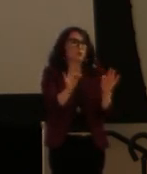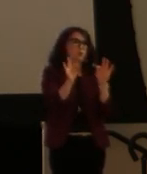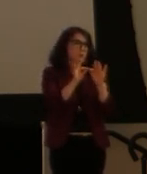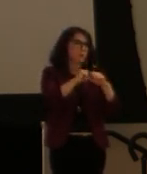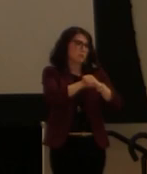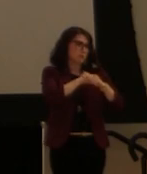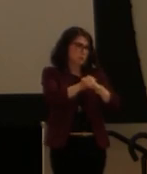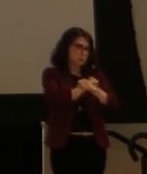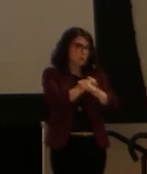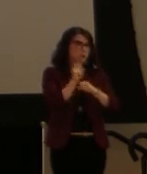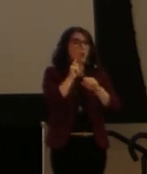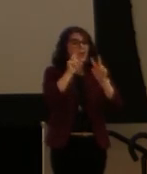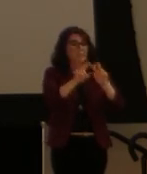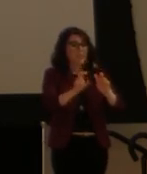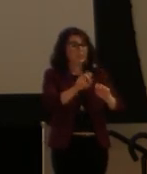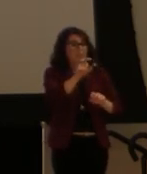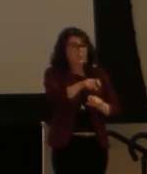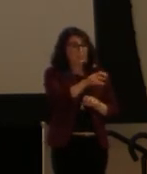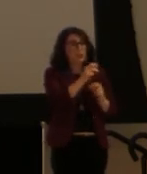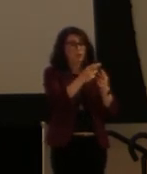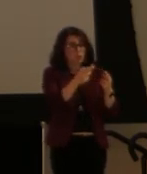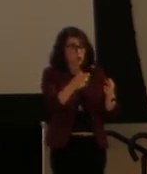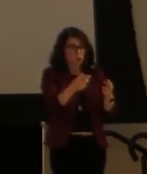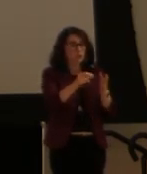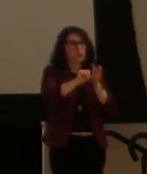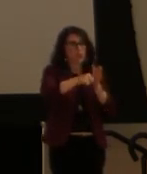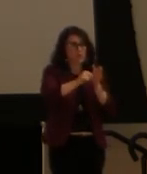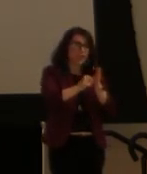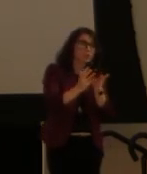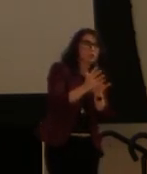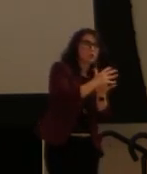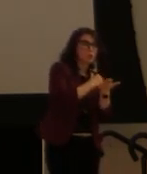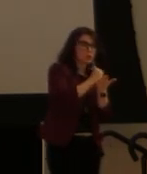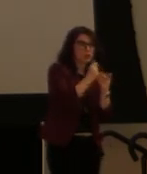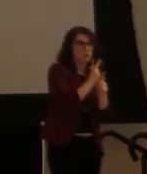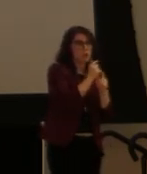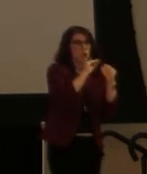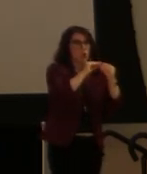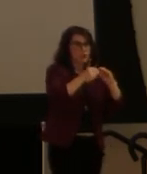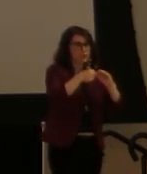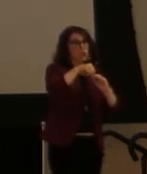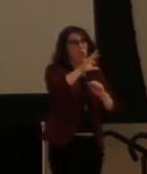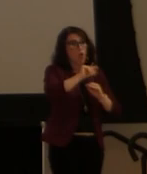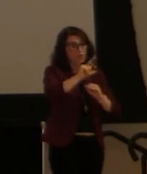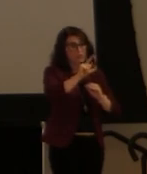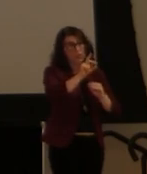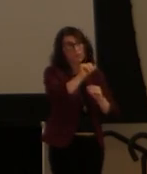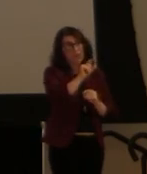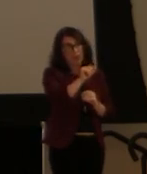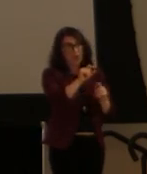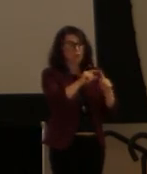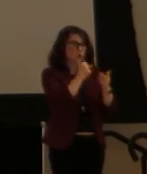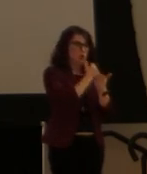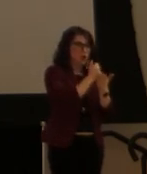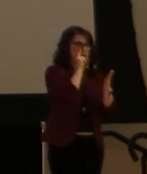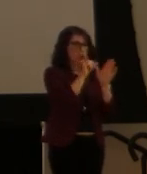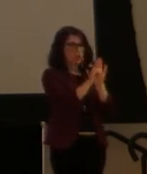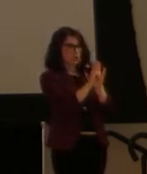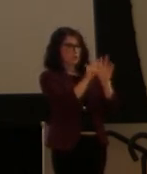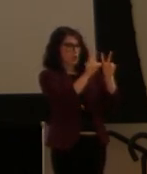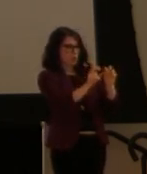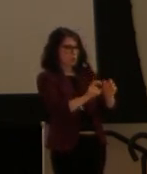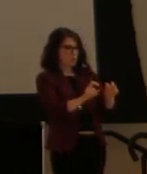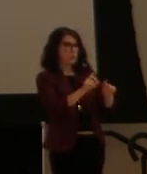is assessing needs and resources, which emphasizes the need to collect quantitative and qualitative data to identify disparities and